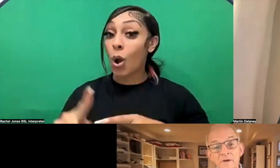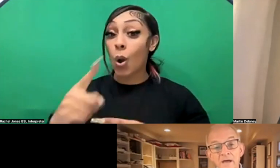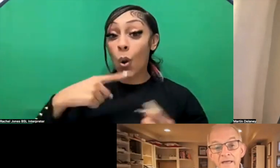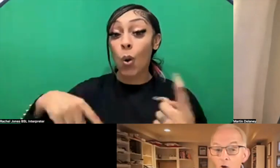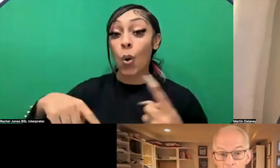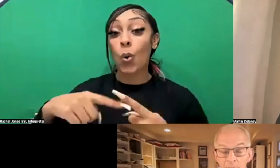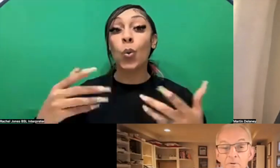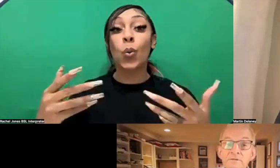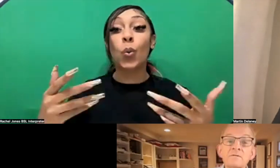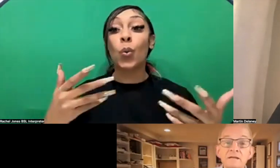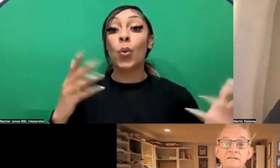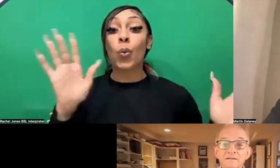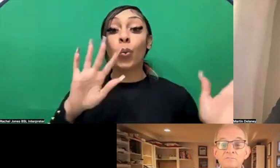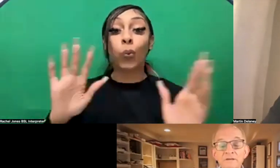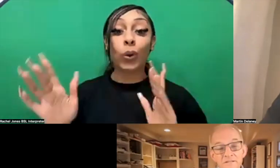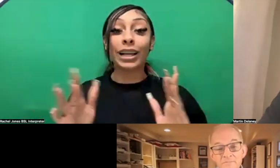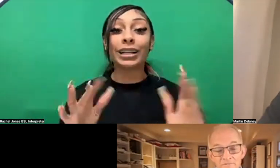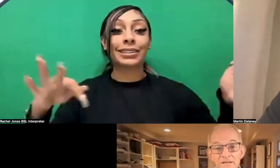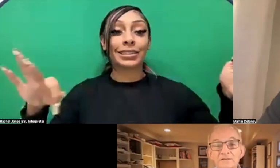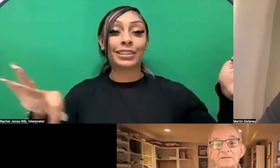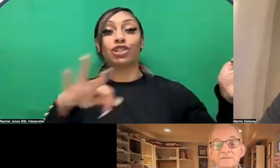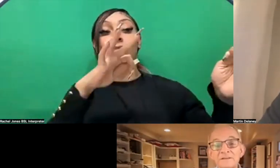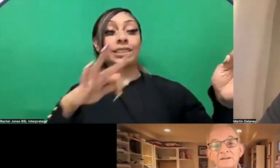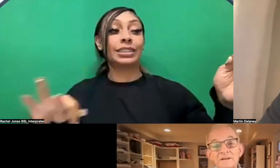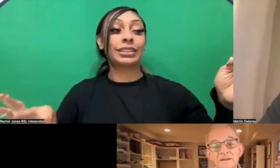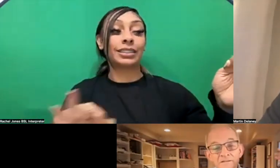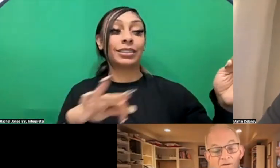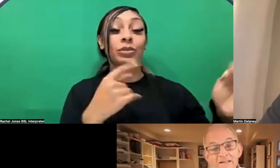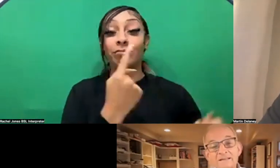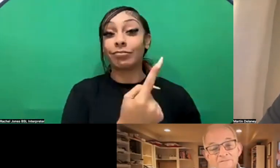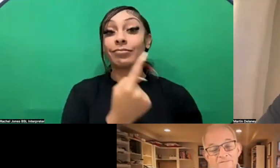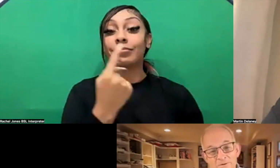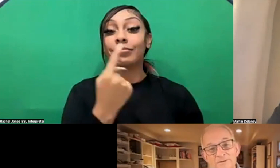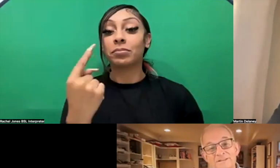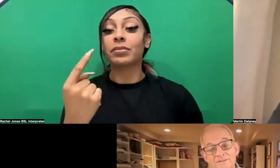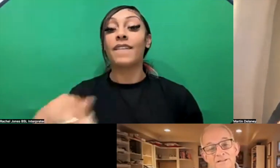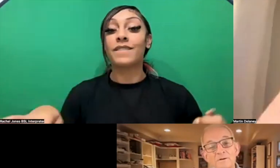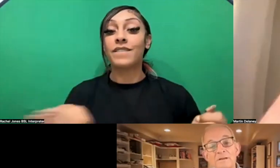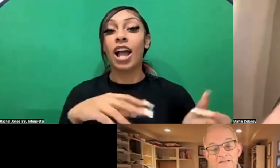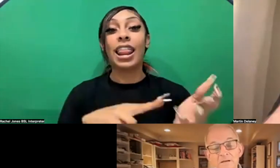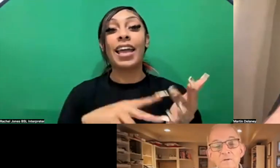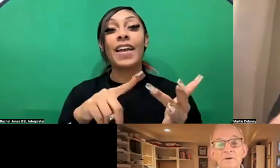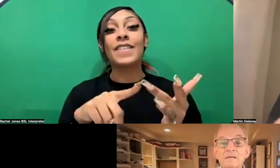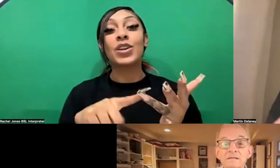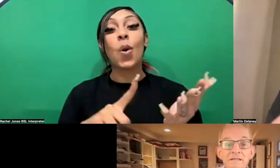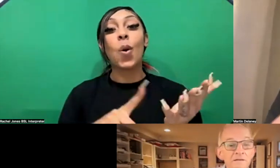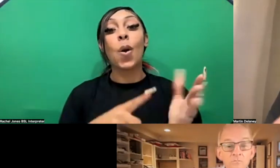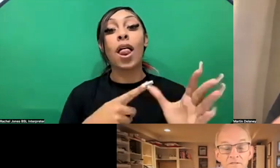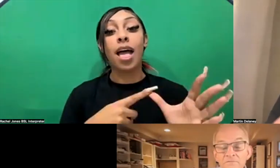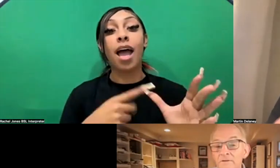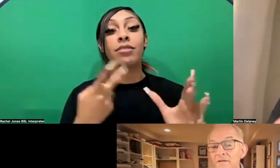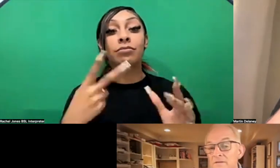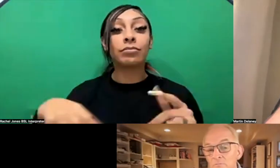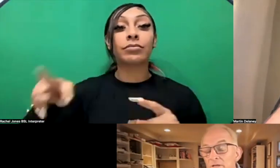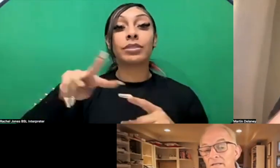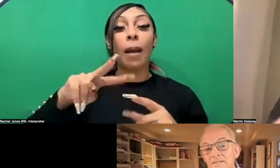and all the bowed strings. There's one instrument for each of the violin, viola, cello, and double bass, and there are ones for